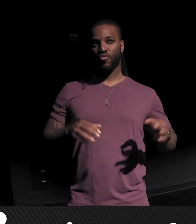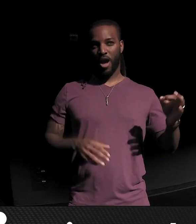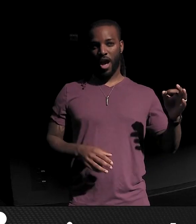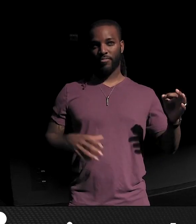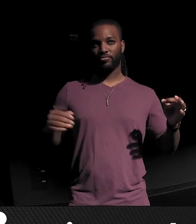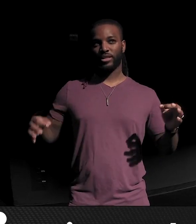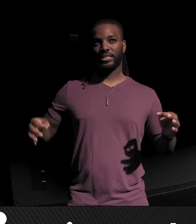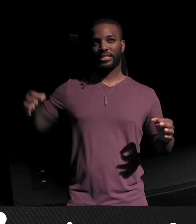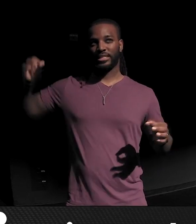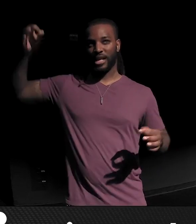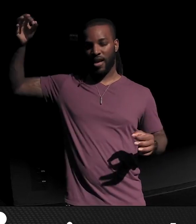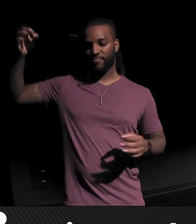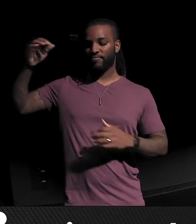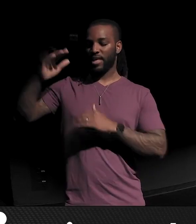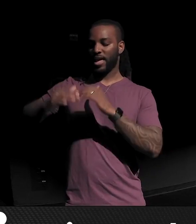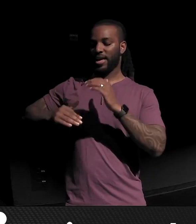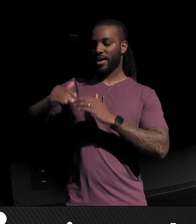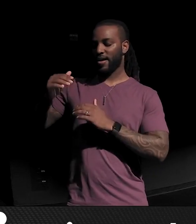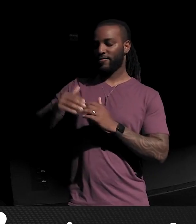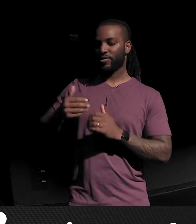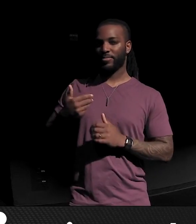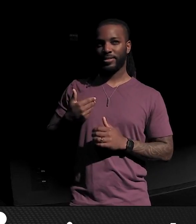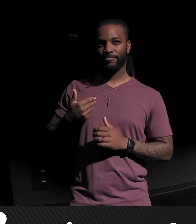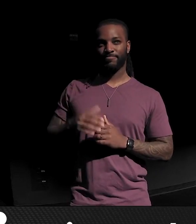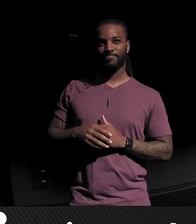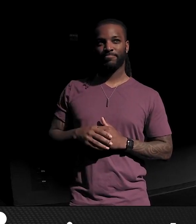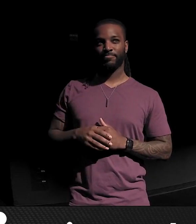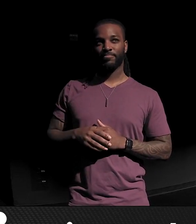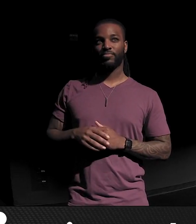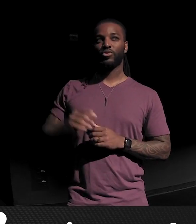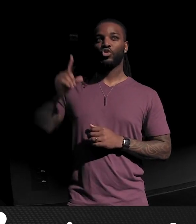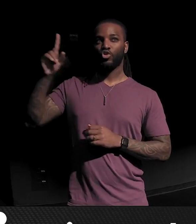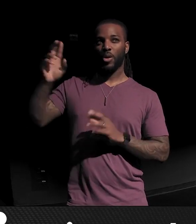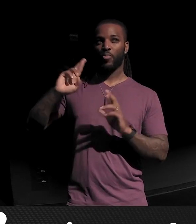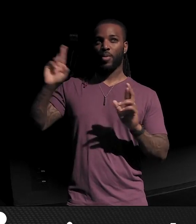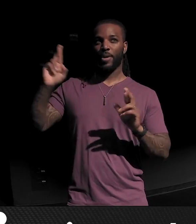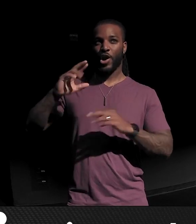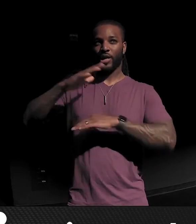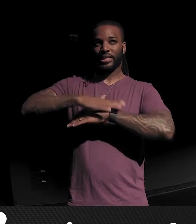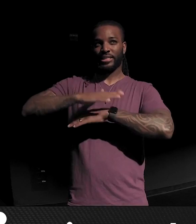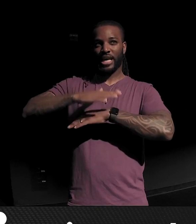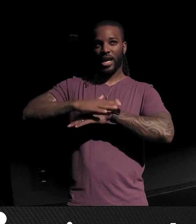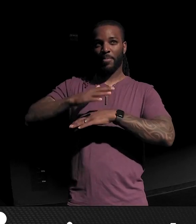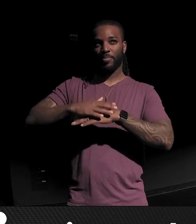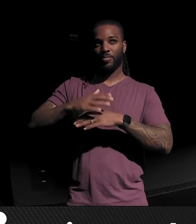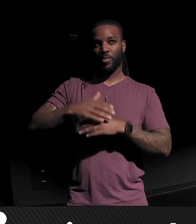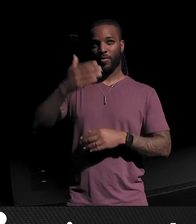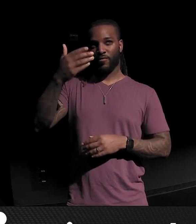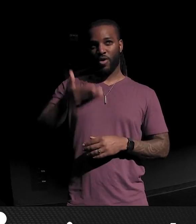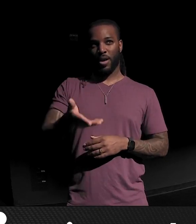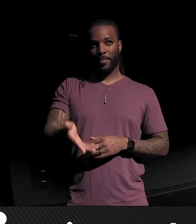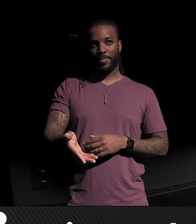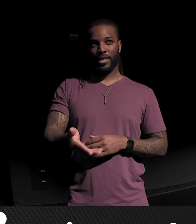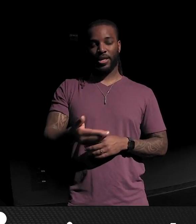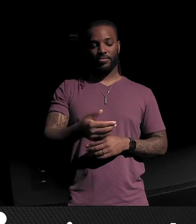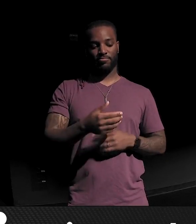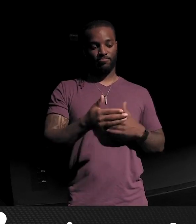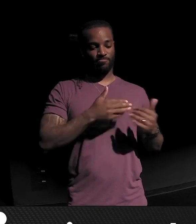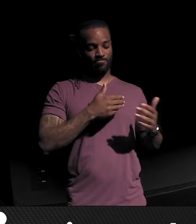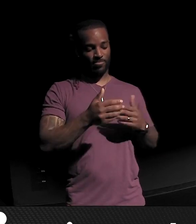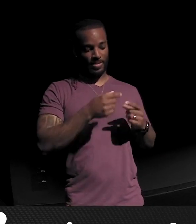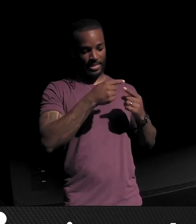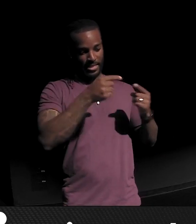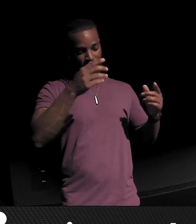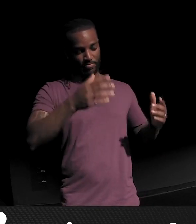and your staff, they comfort me. You prepare a table before me in the presence of my